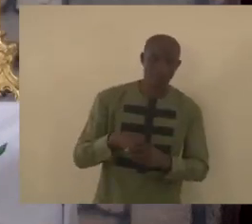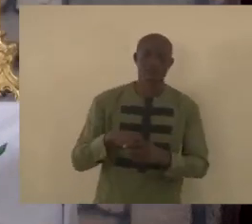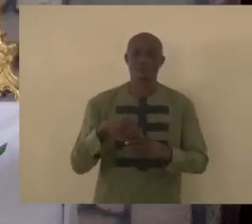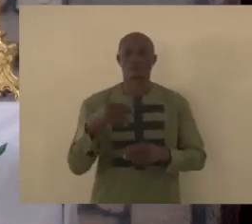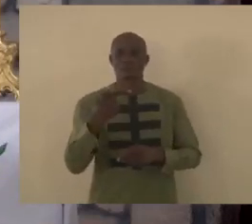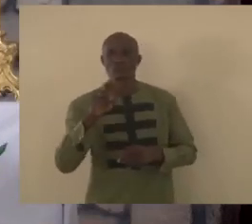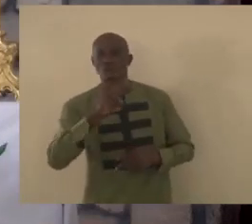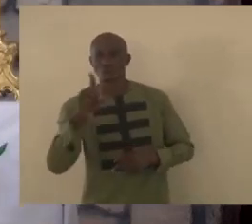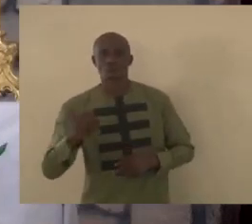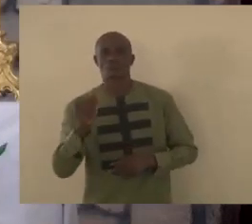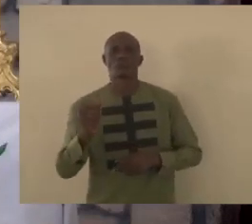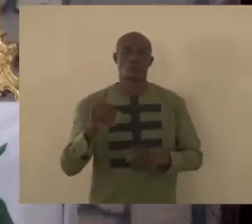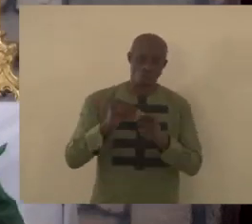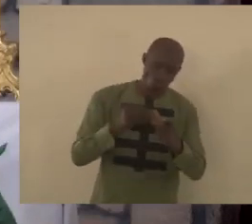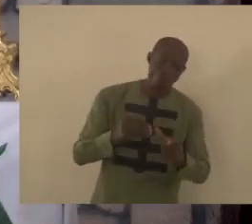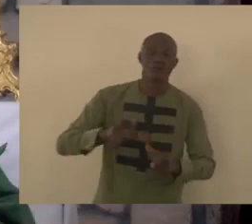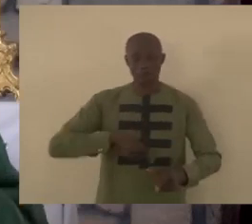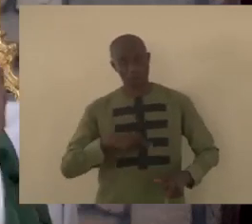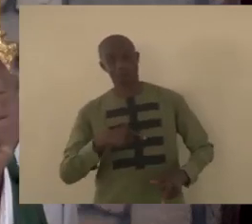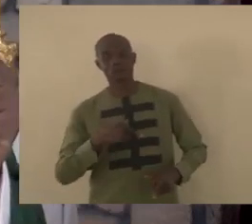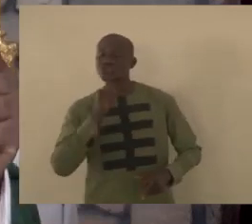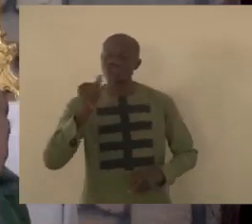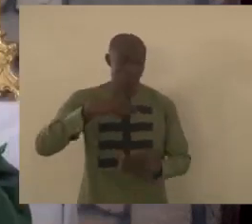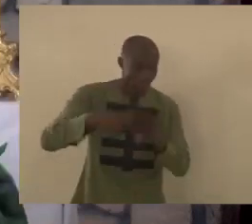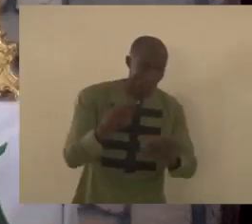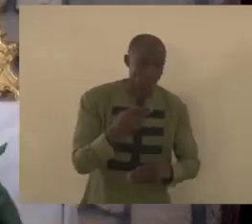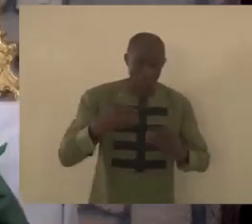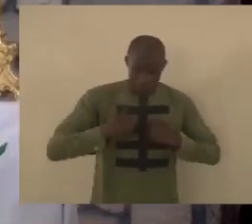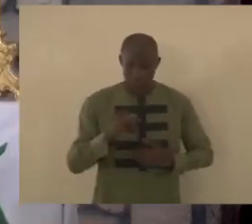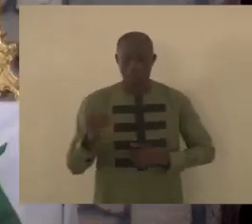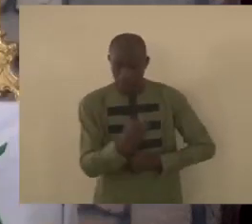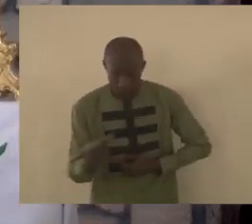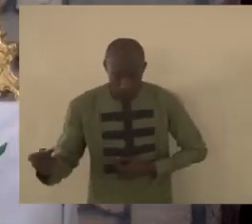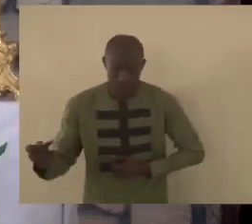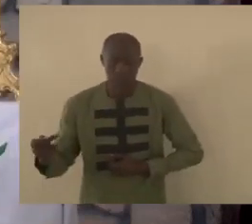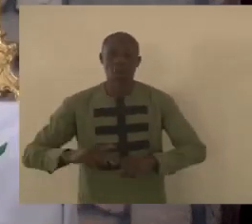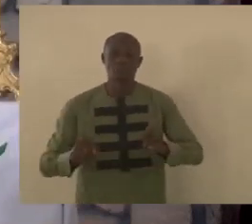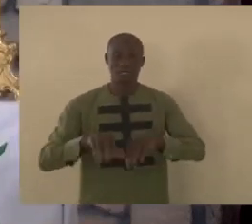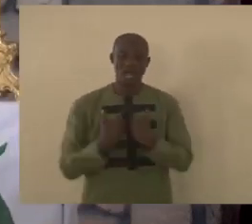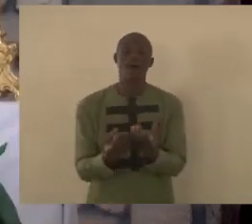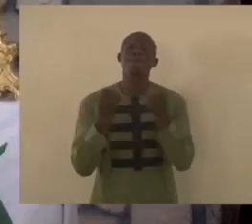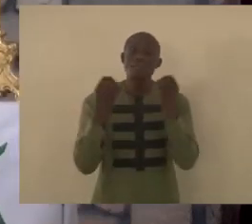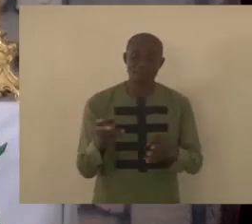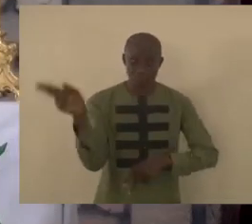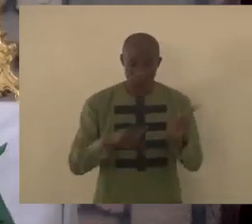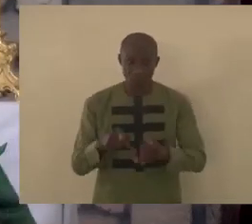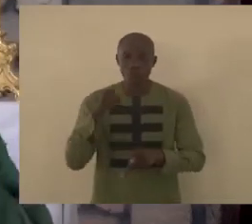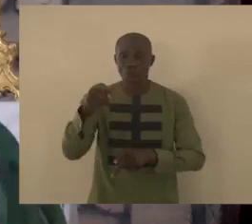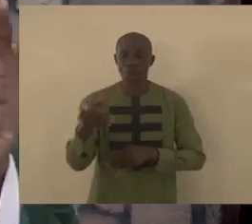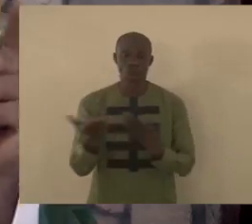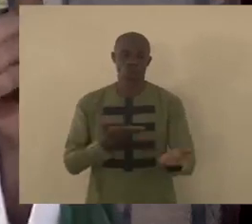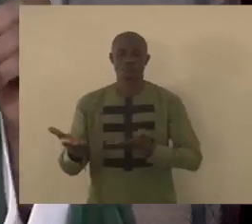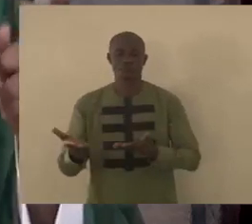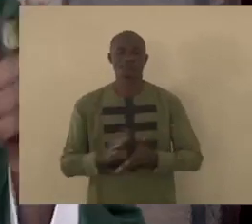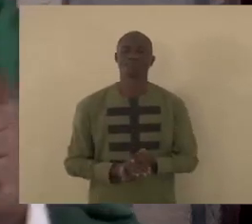now in Gozape, or in Lagos. It is not about how many properties you have acquired for yourself, but how many people you do